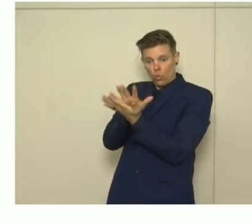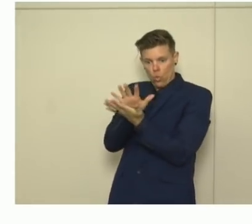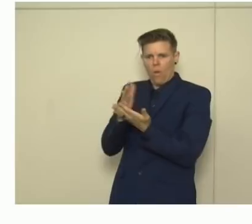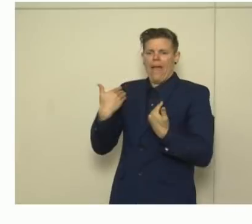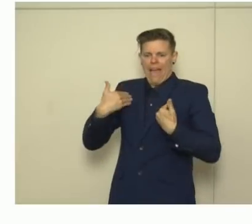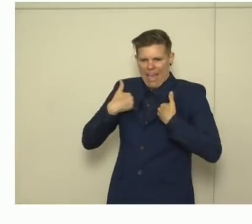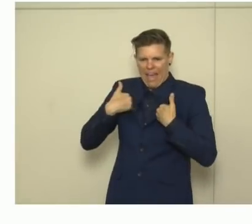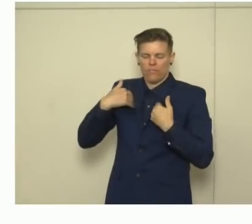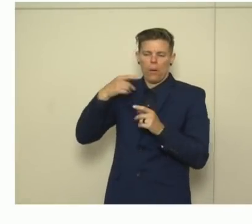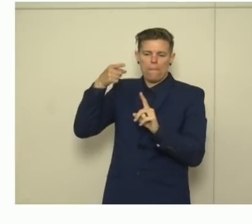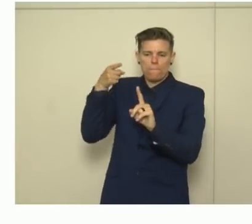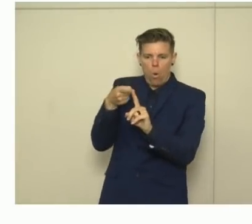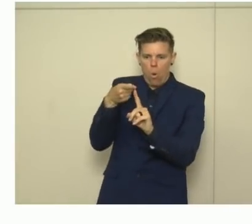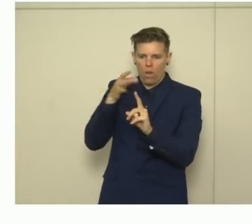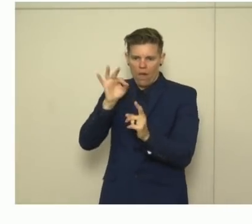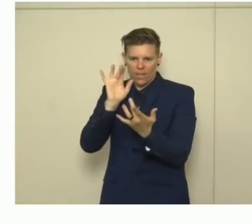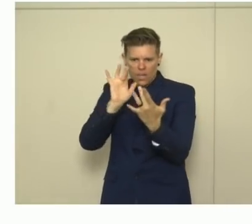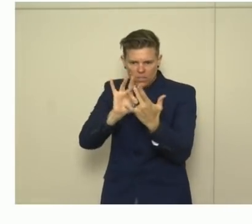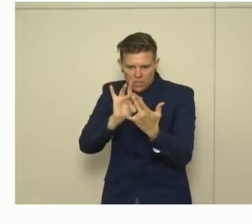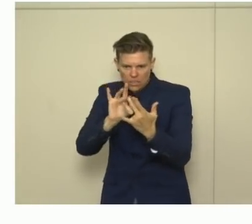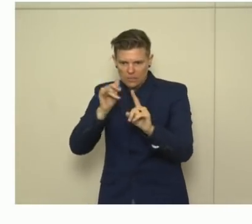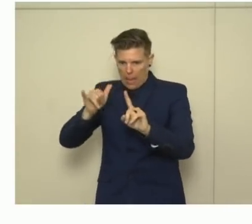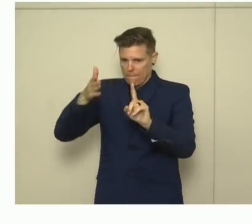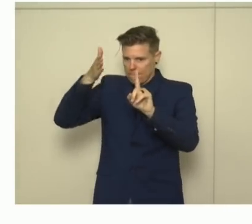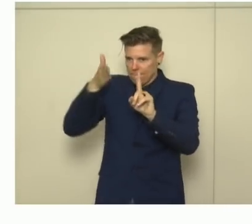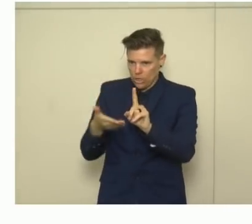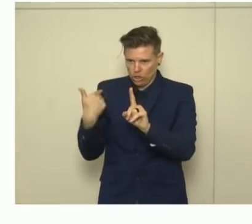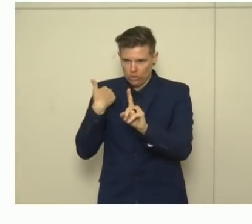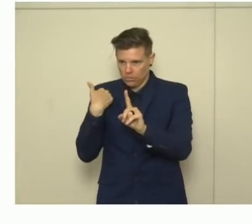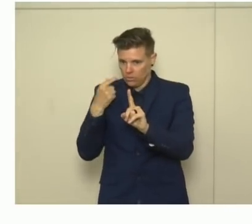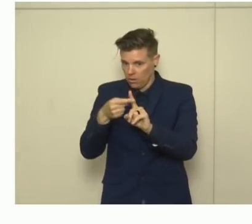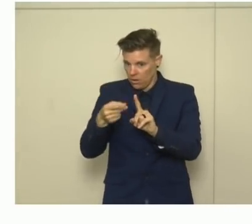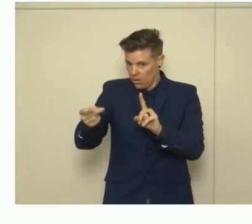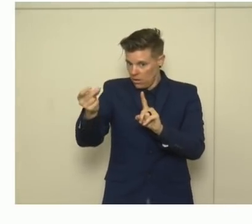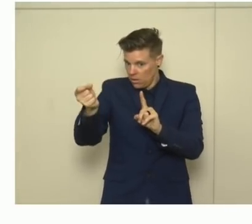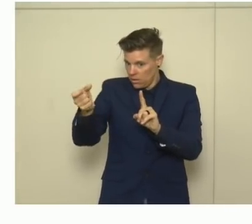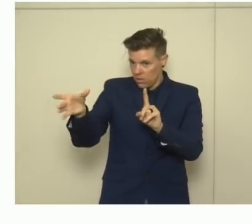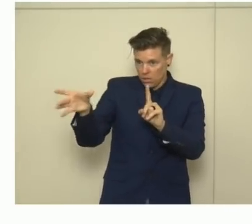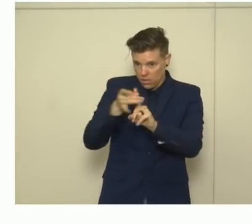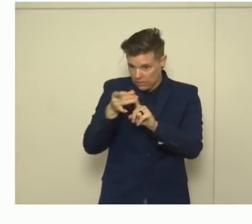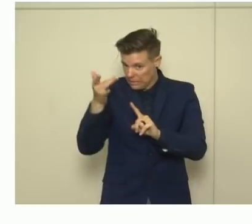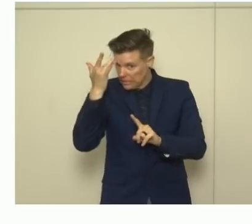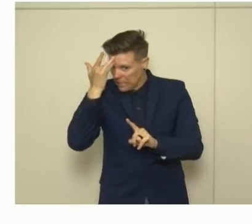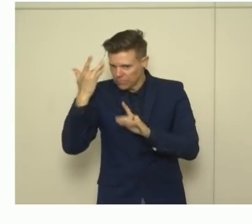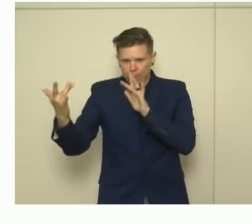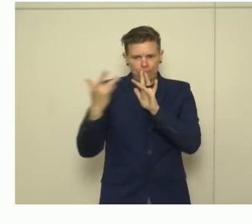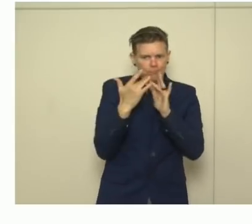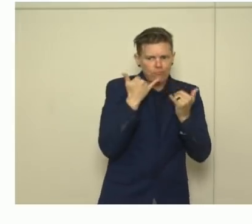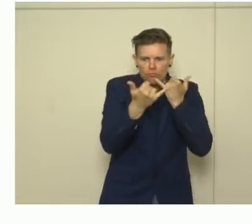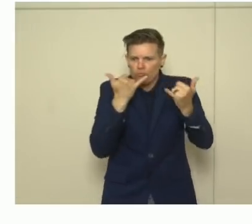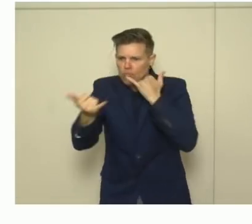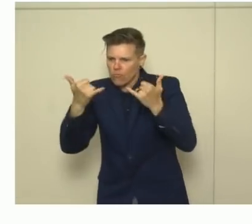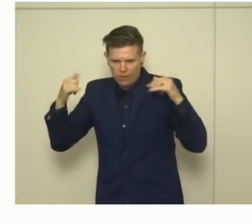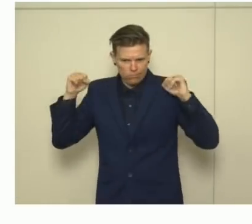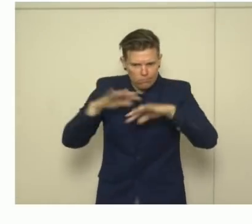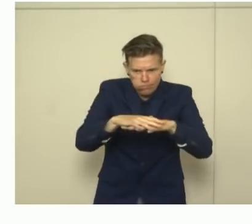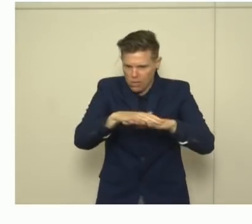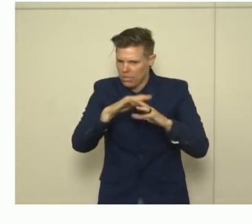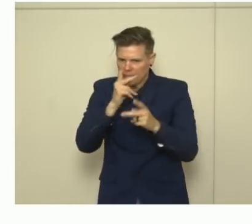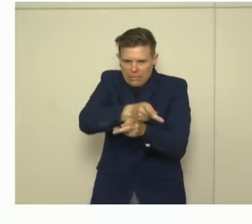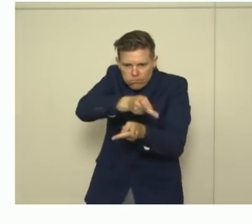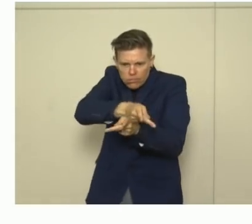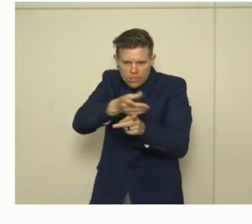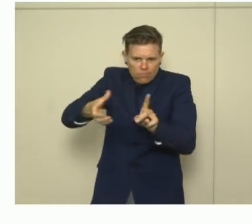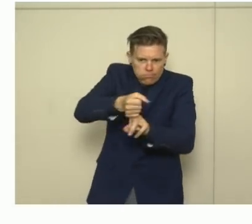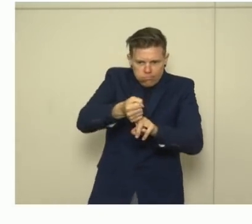be ready the second a case that we're notified of a case to respond, to identify those individuals who are close contacts,